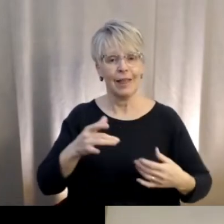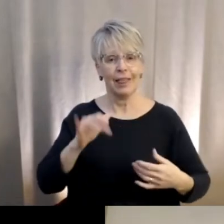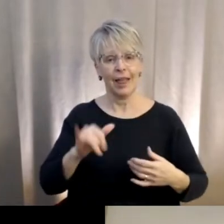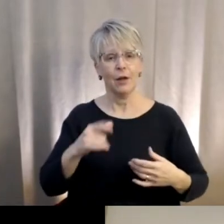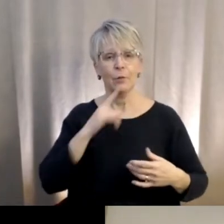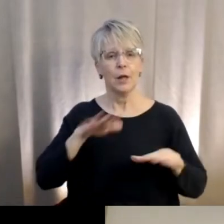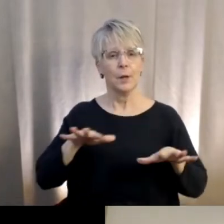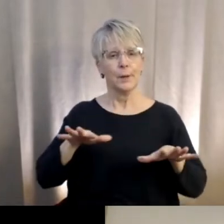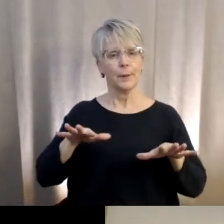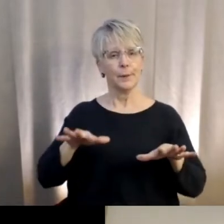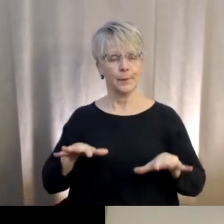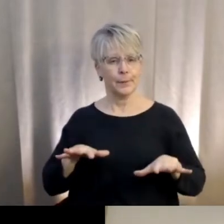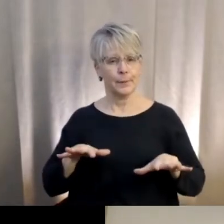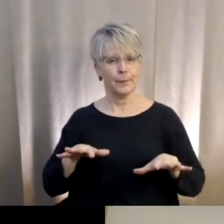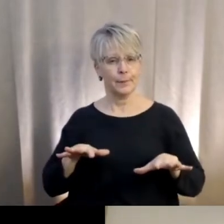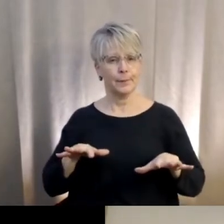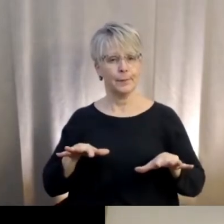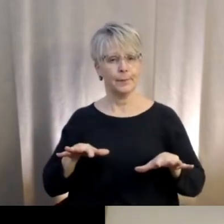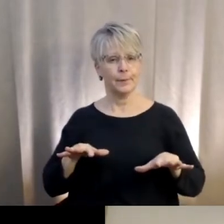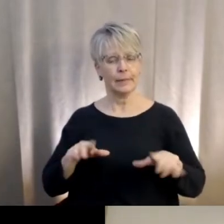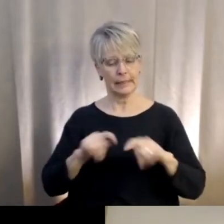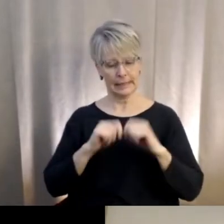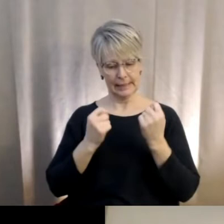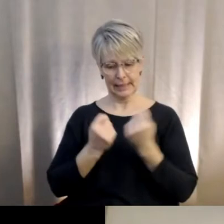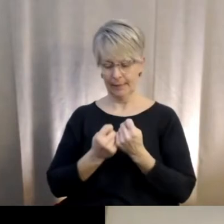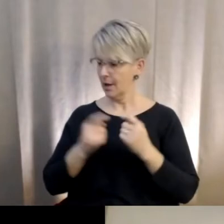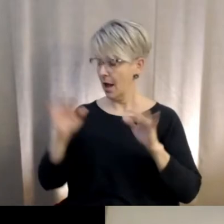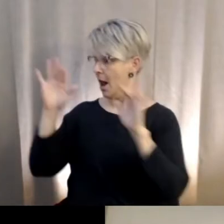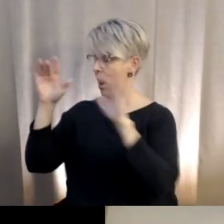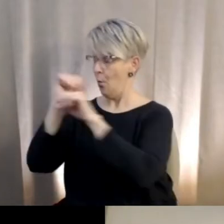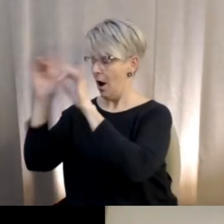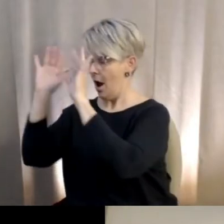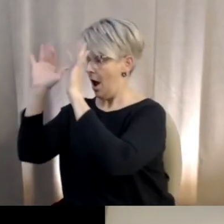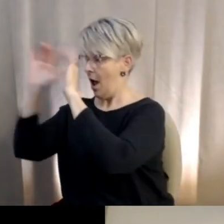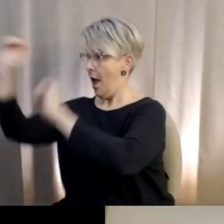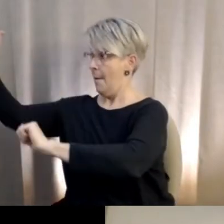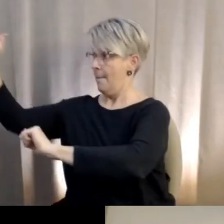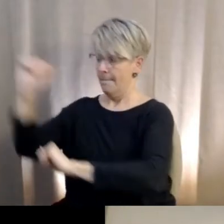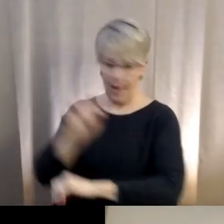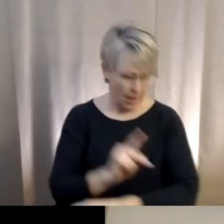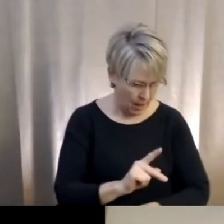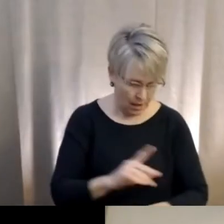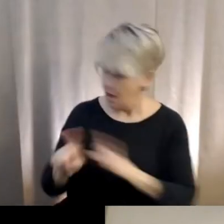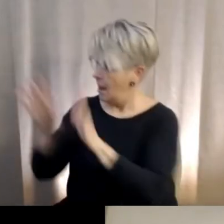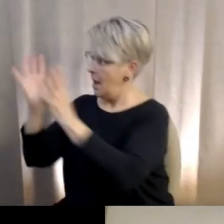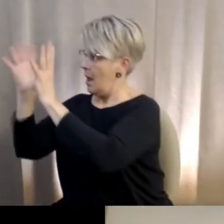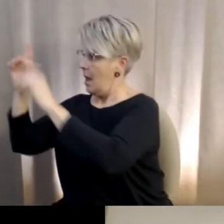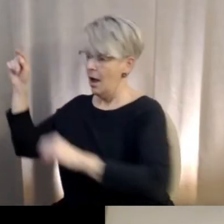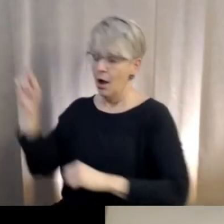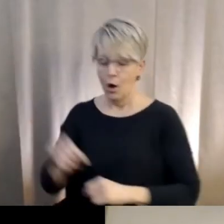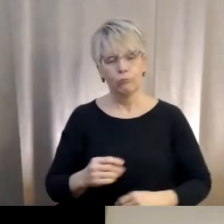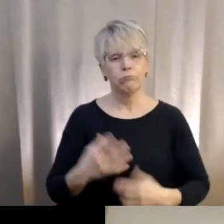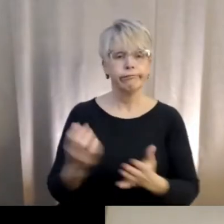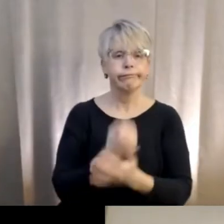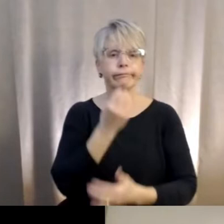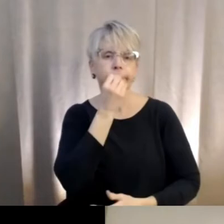relaxation that the team can have when they come back into the facility after a couple calls, or in there eating their lunch or